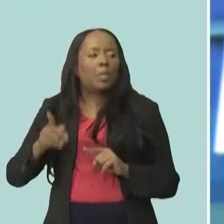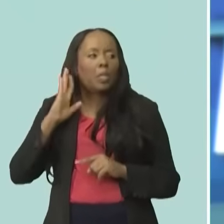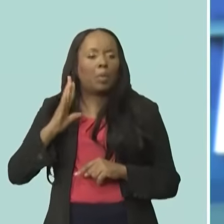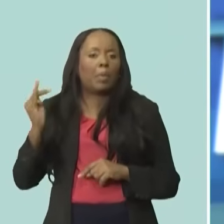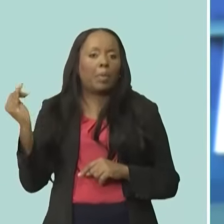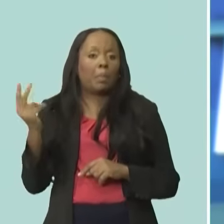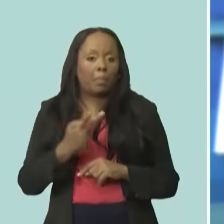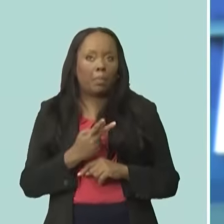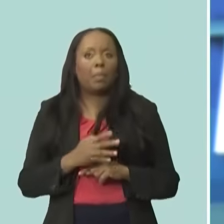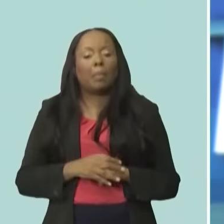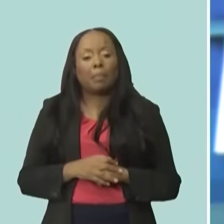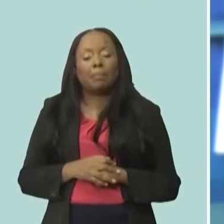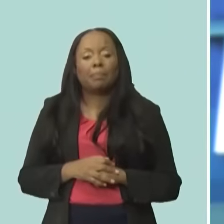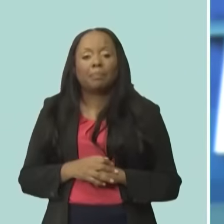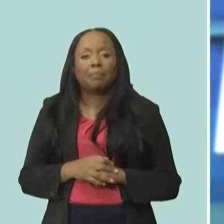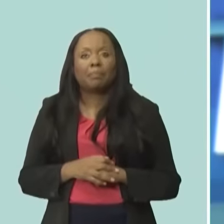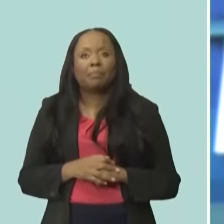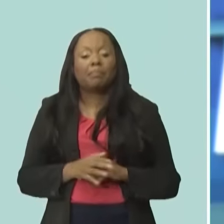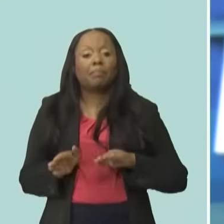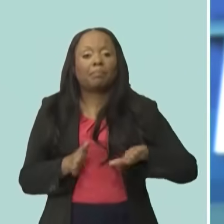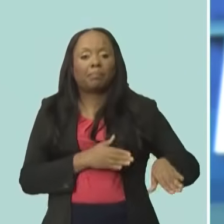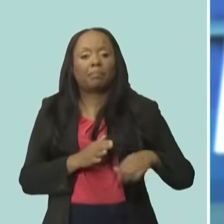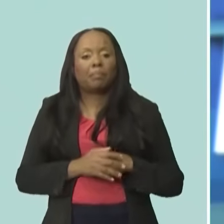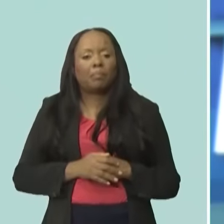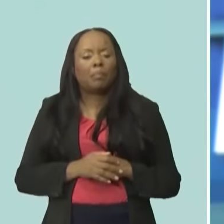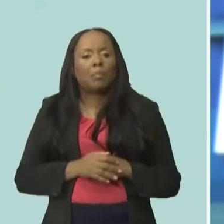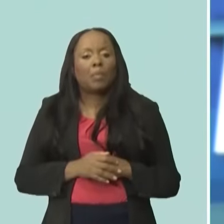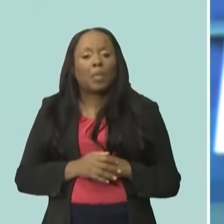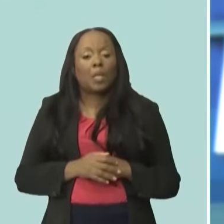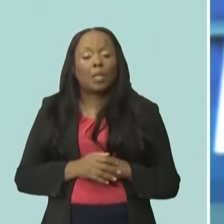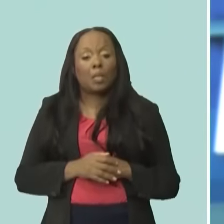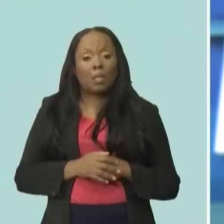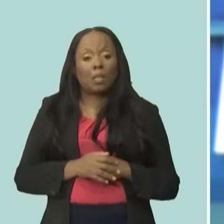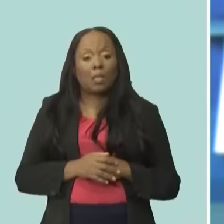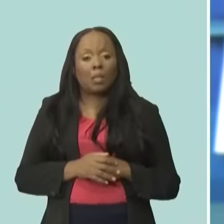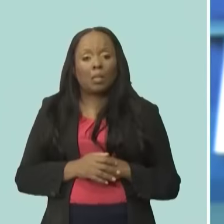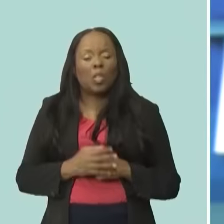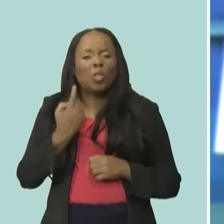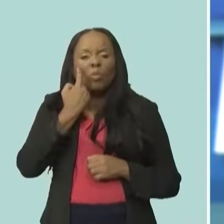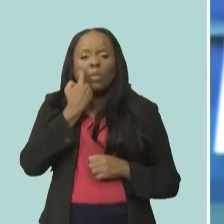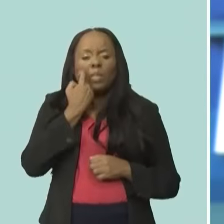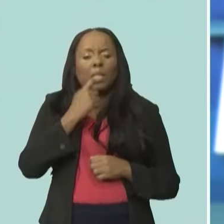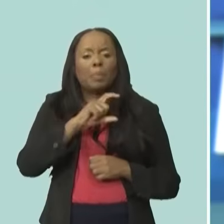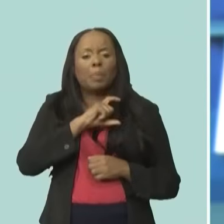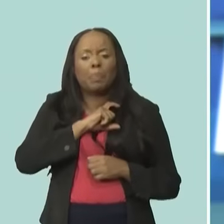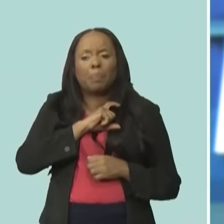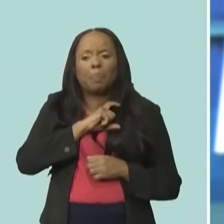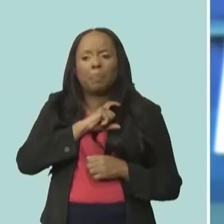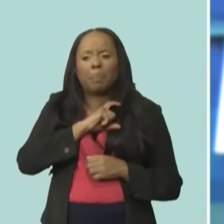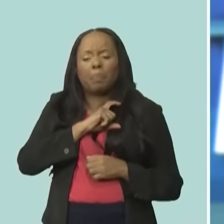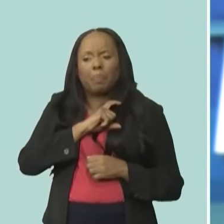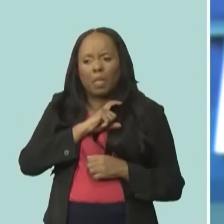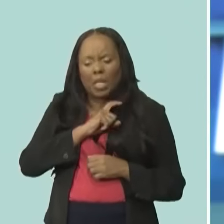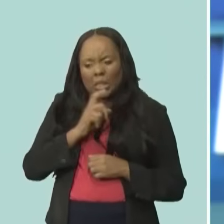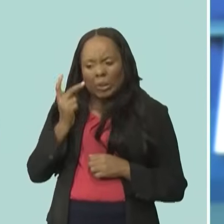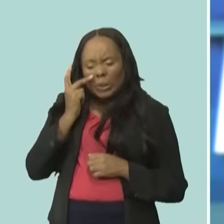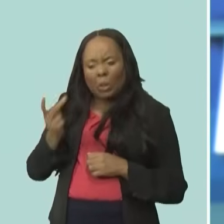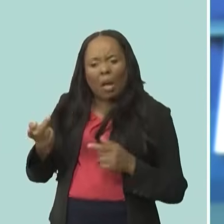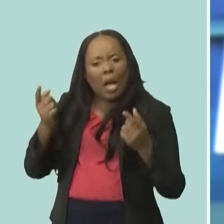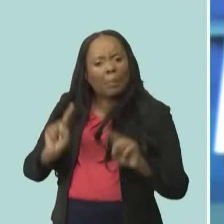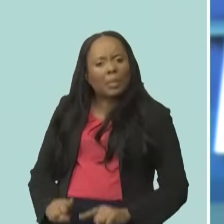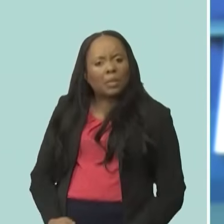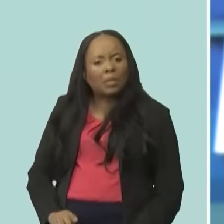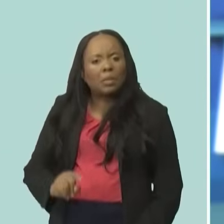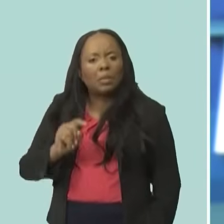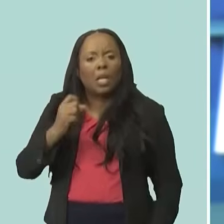sports in just a bit. Victims of the recent car scam uncovered by police are being told that if the insurer finds